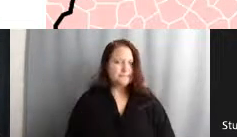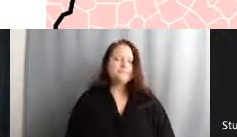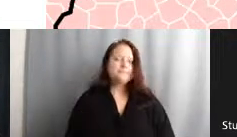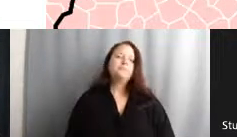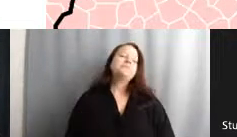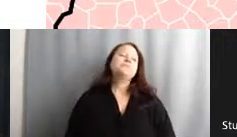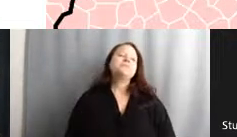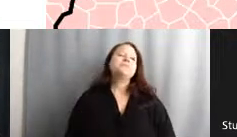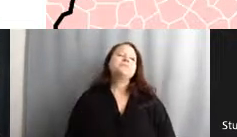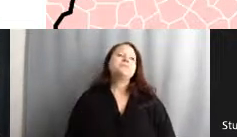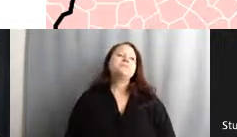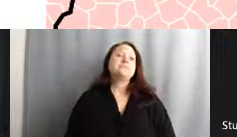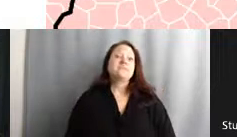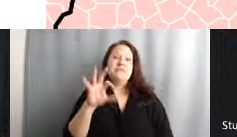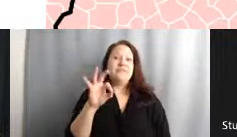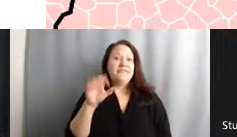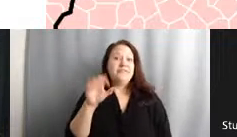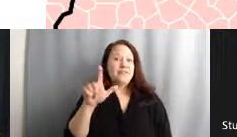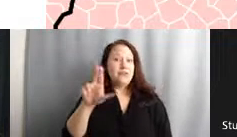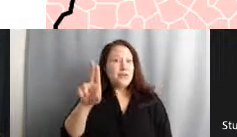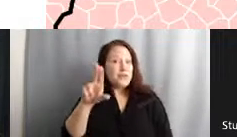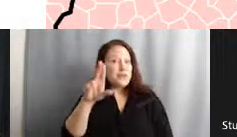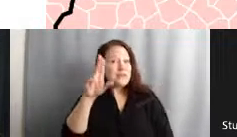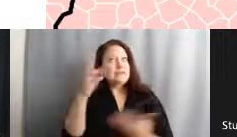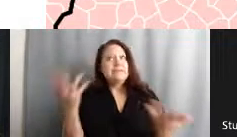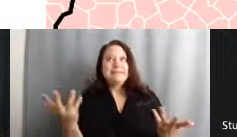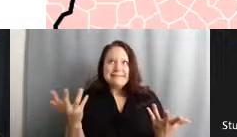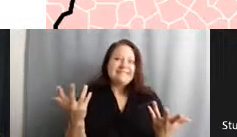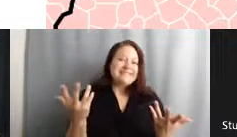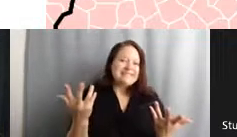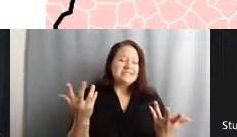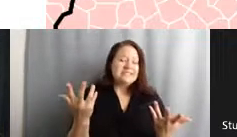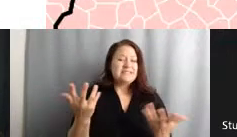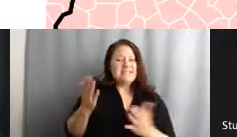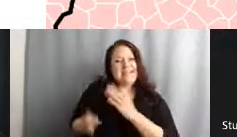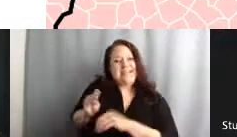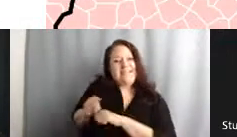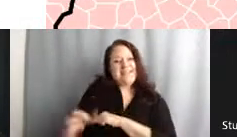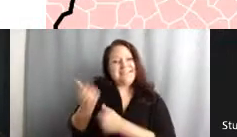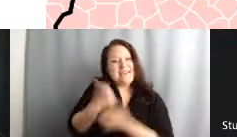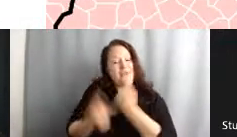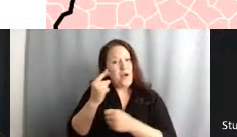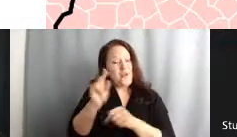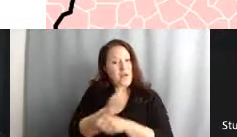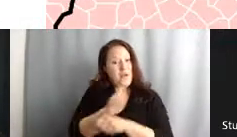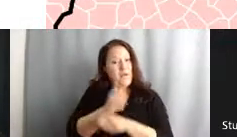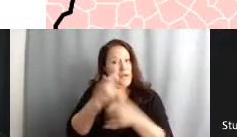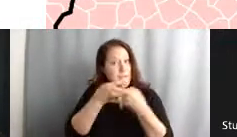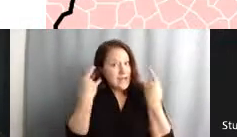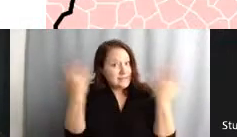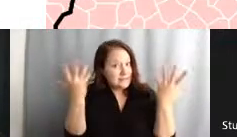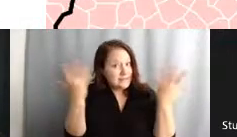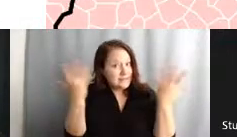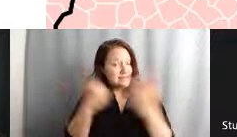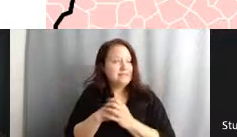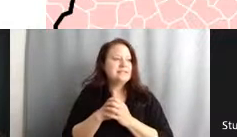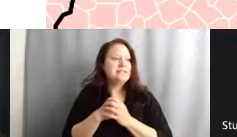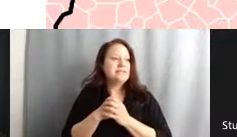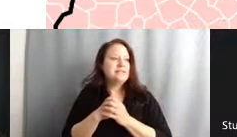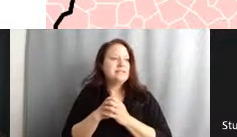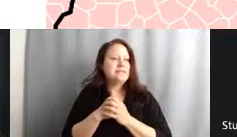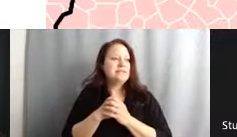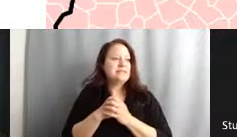and then of course, once we hit flu season, we're always worried about that. One of the side effects of everyone wearing masks last year was the fact that we didn't have